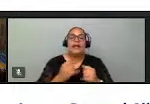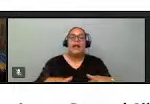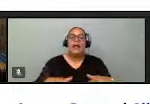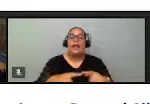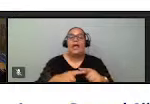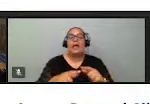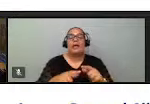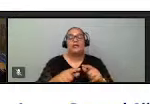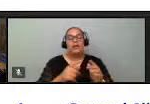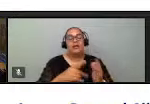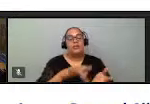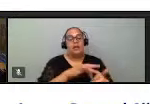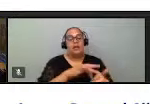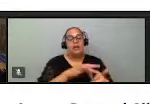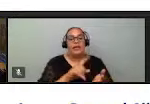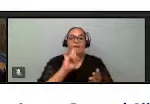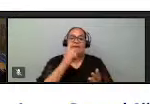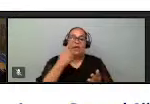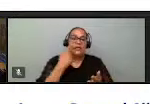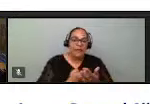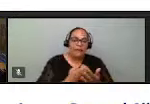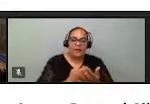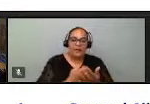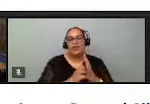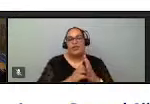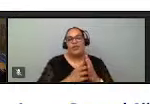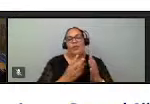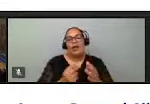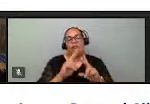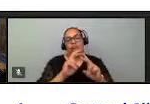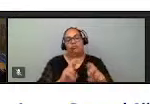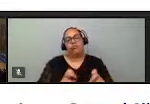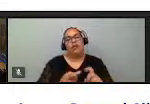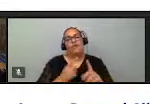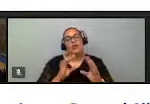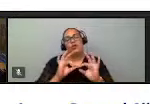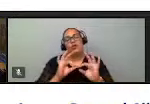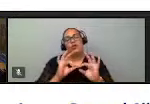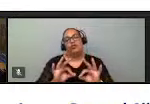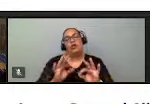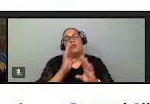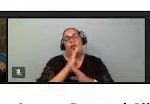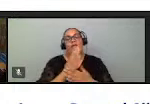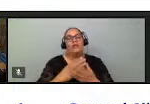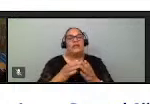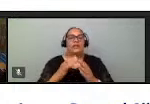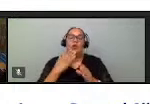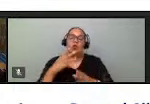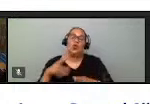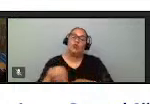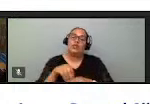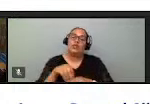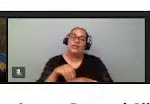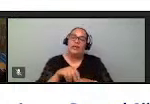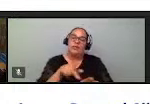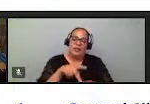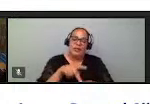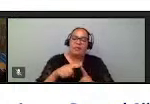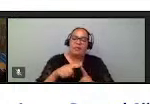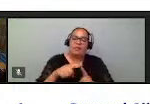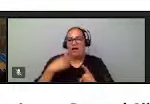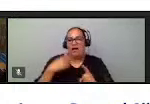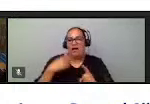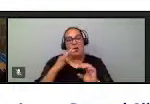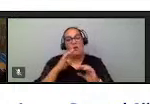one of the first evident examples case studies of such private sector participation and I